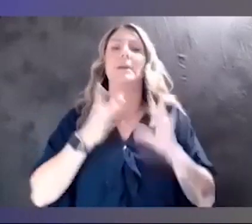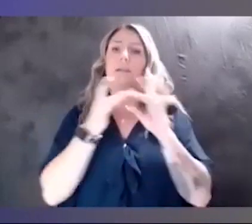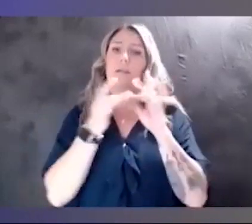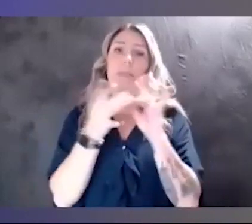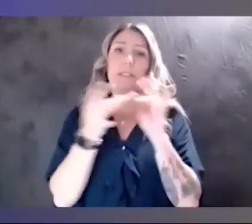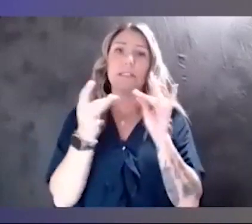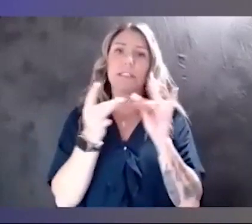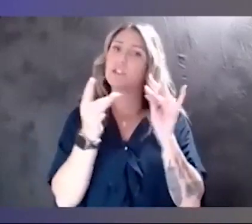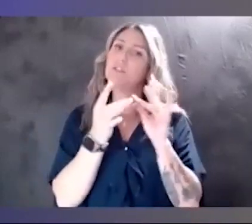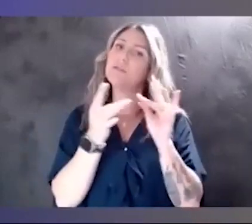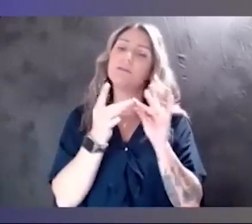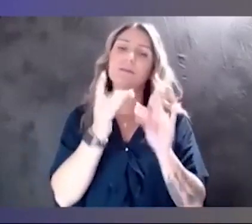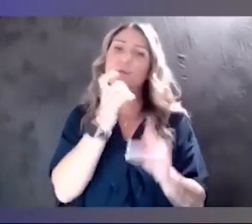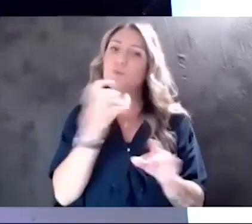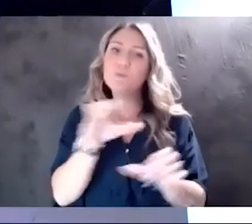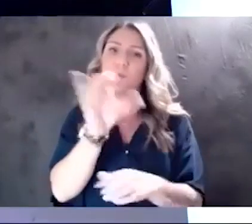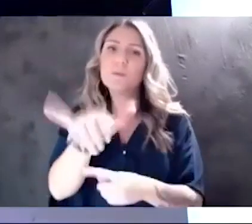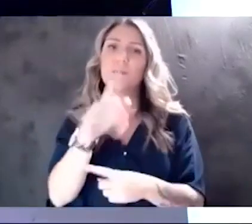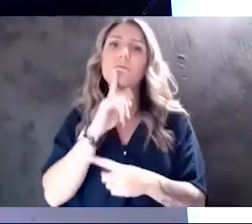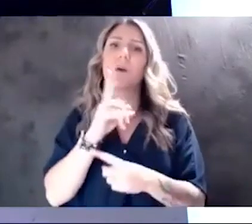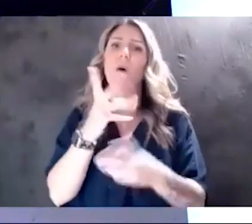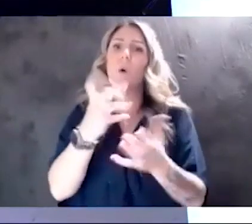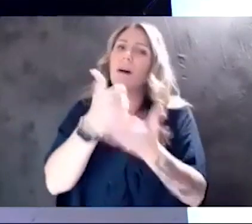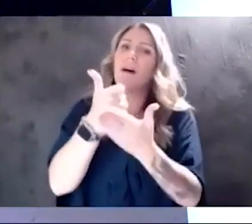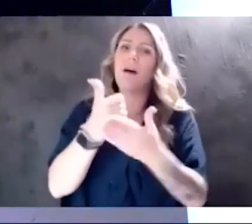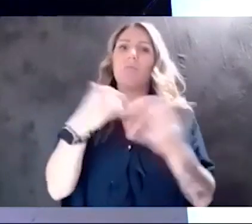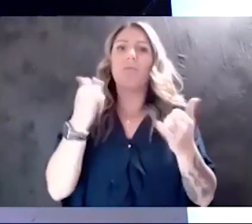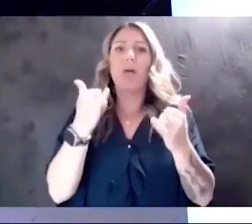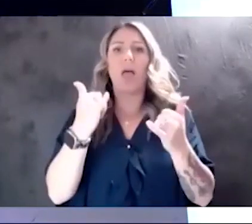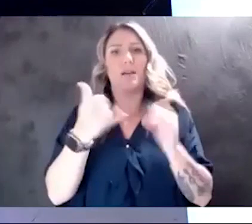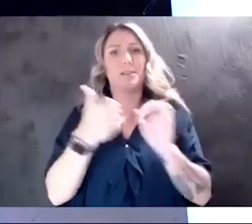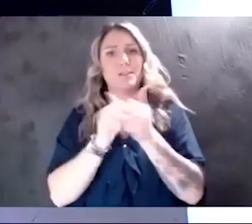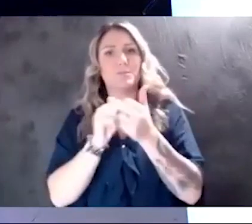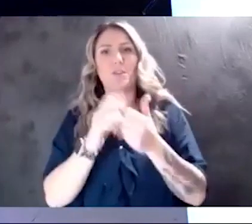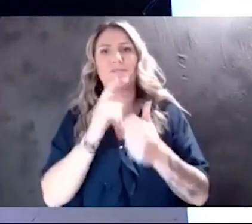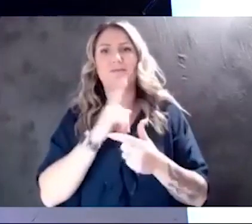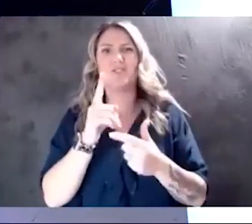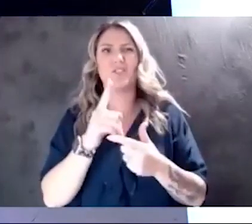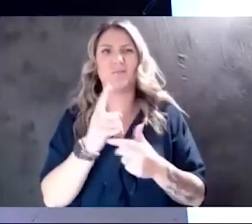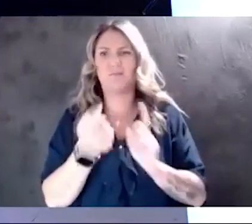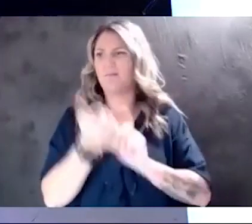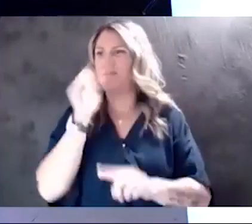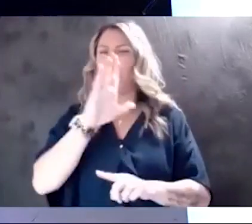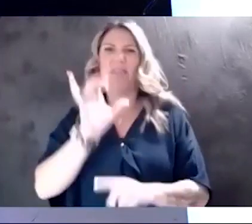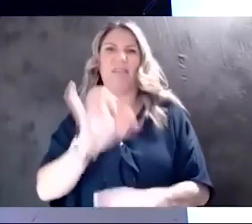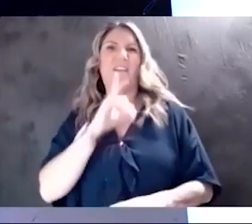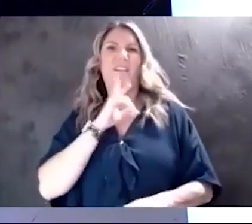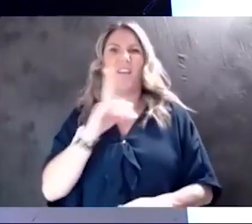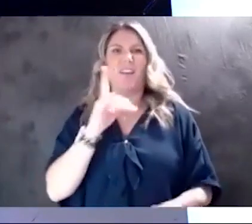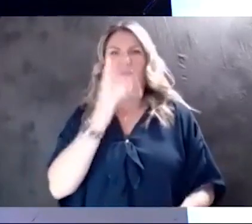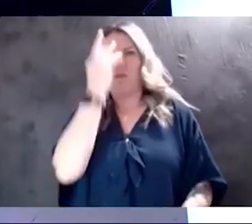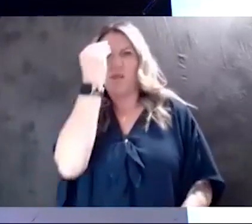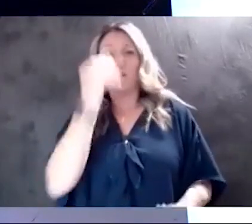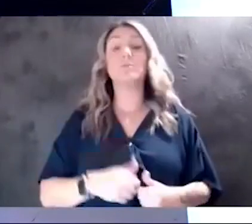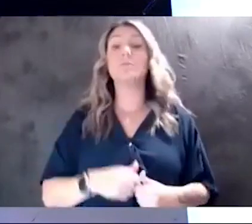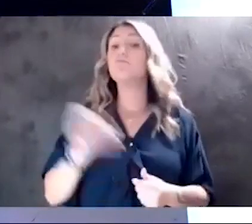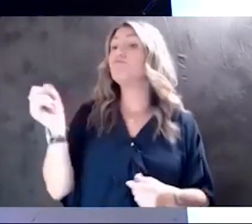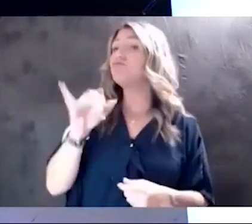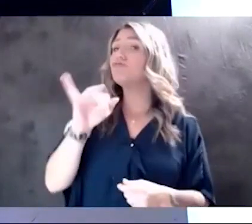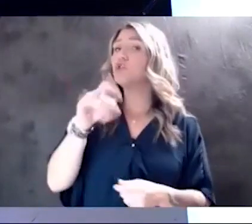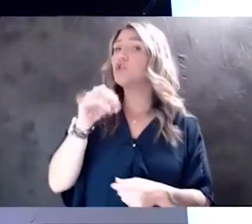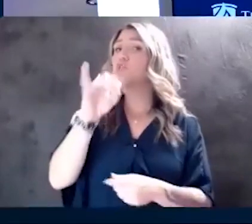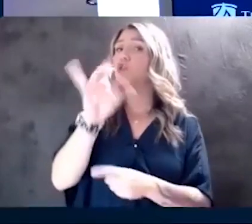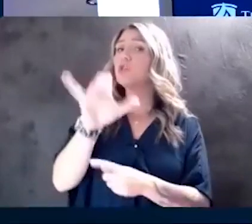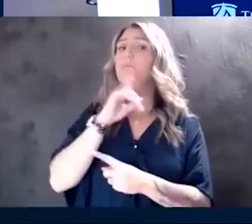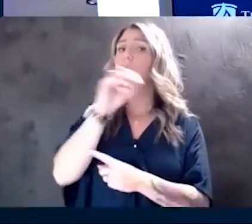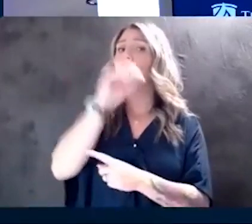here to help you play sports. Yeah, get rid of that stigma. Right. Real quick. Okay, Shelby, I want to bring you in here real quick. What is the percentage of kids vaccinated in